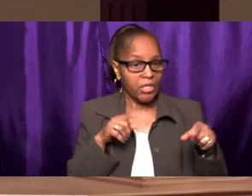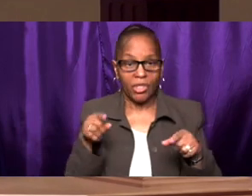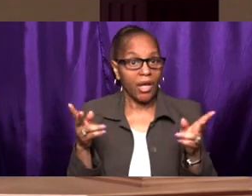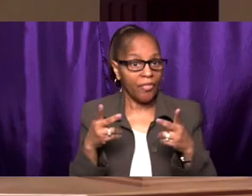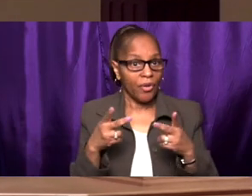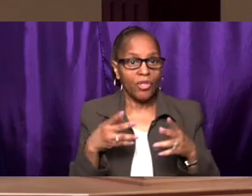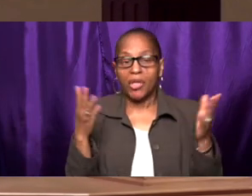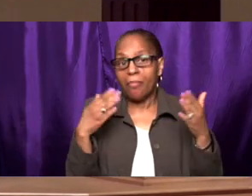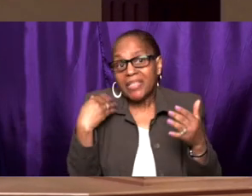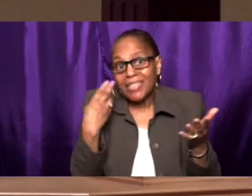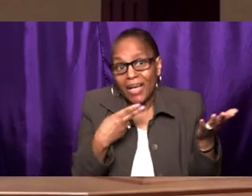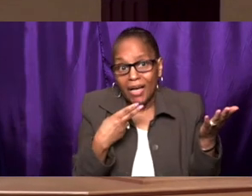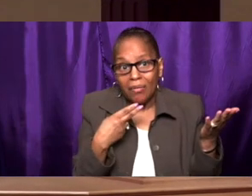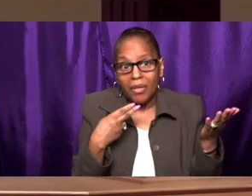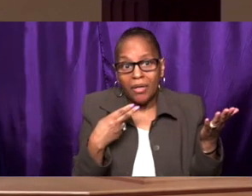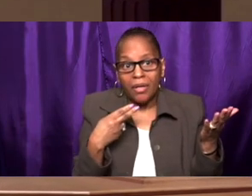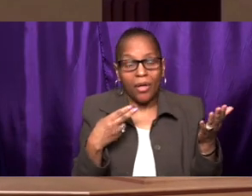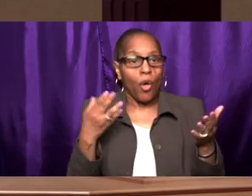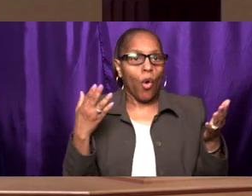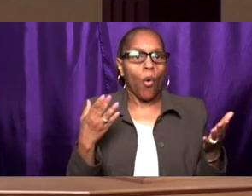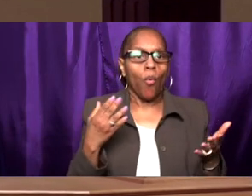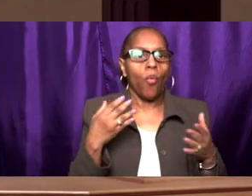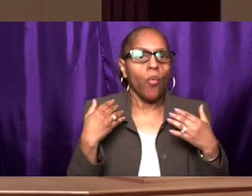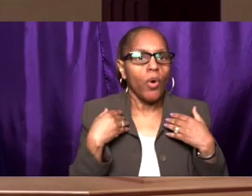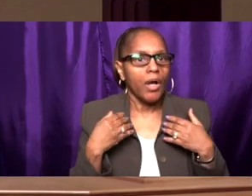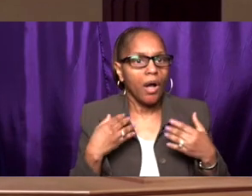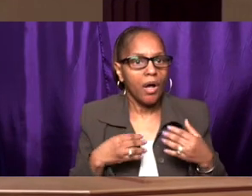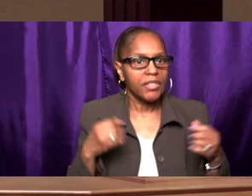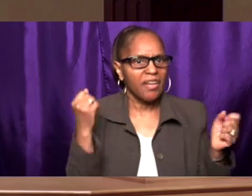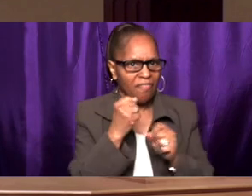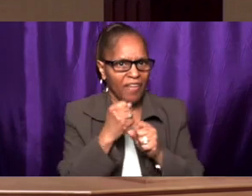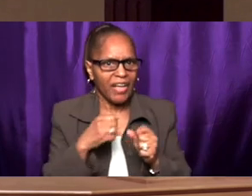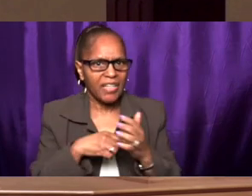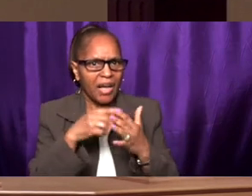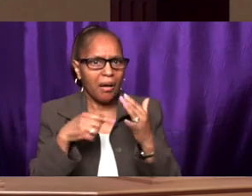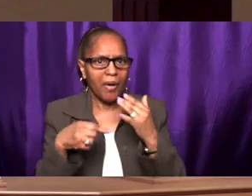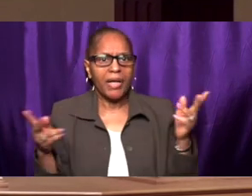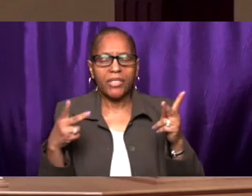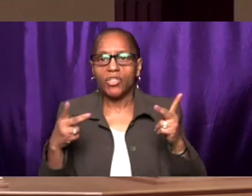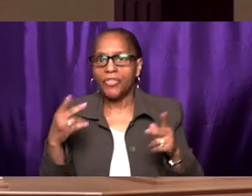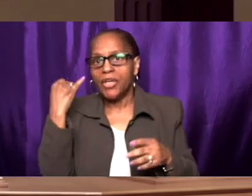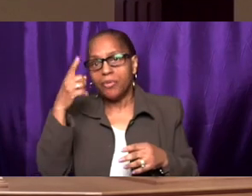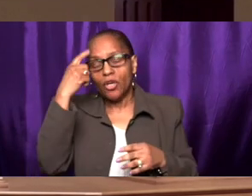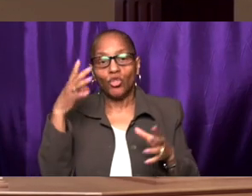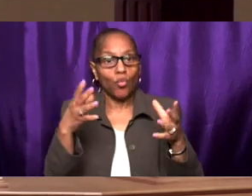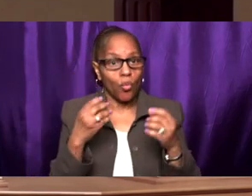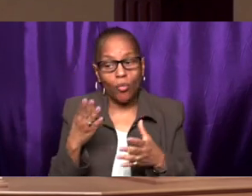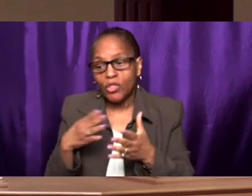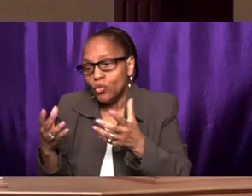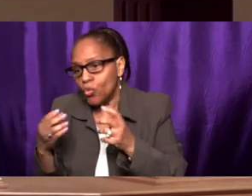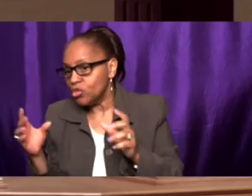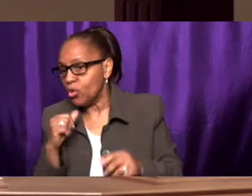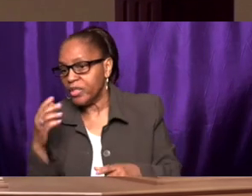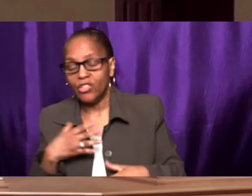mess us up. What caused quarrels and fights among you, James says? Isn't it because you want what you want, but you don't get it? You